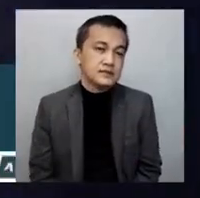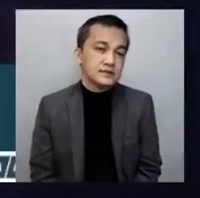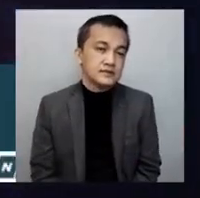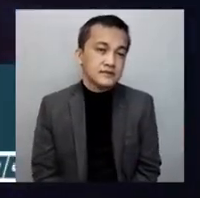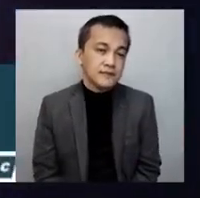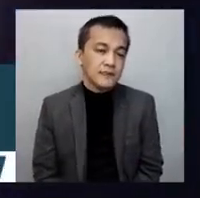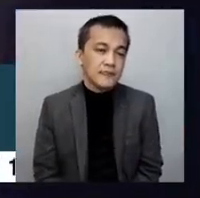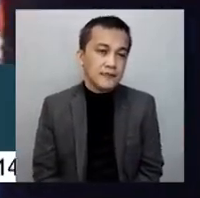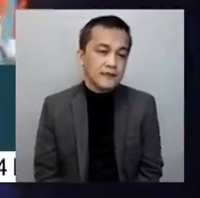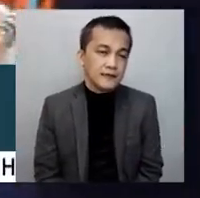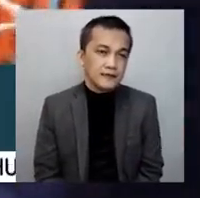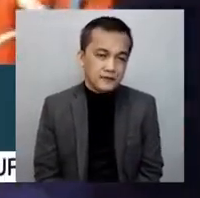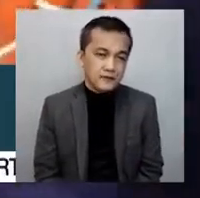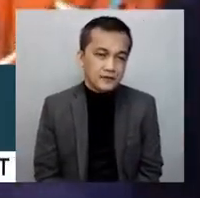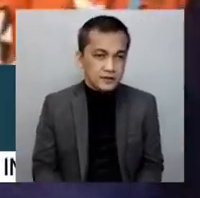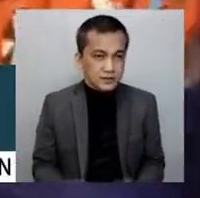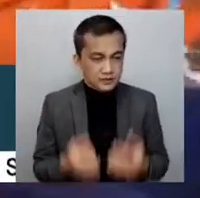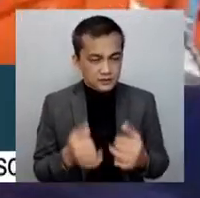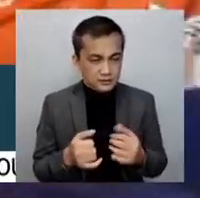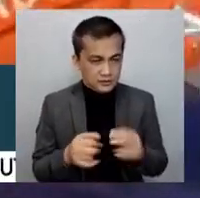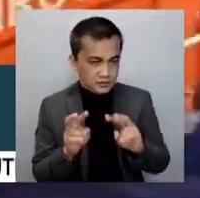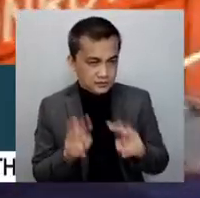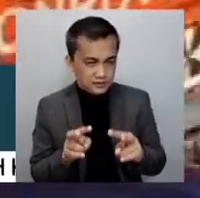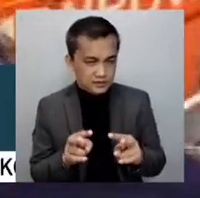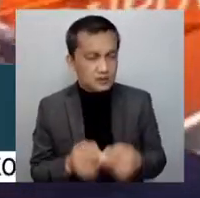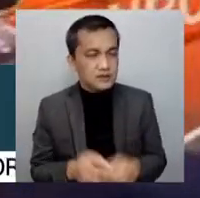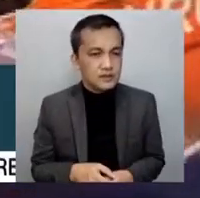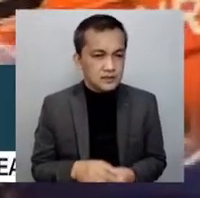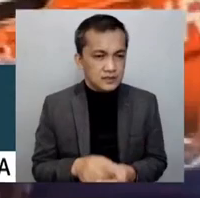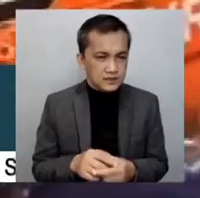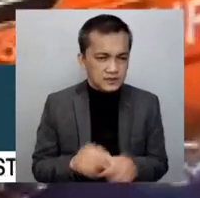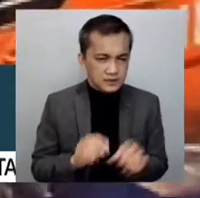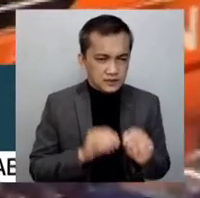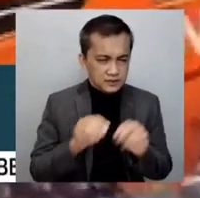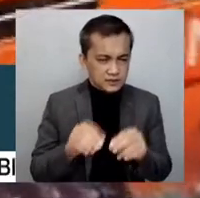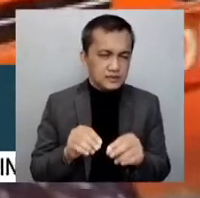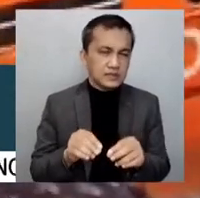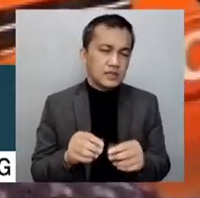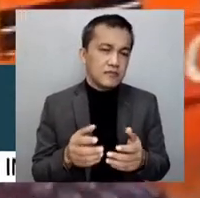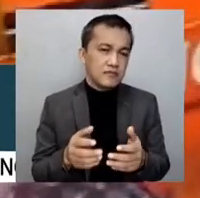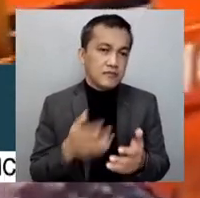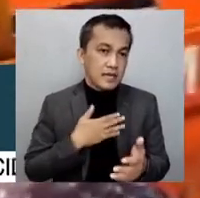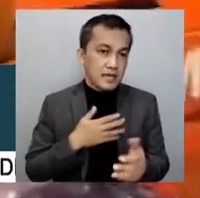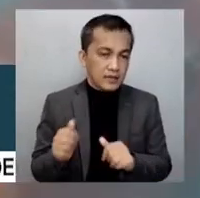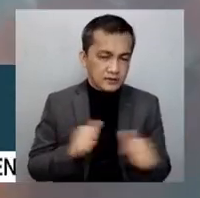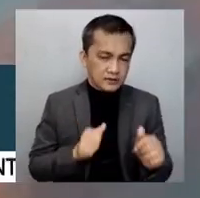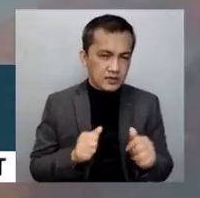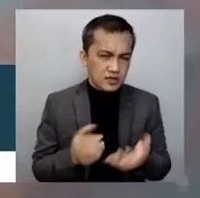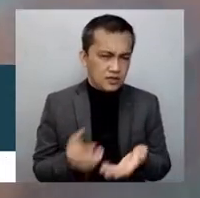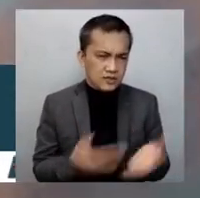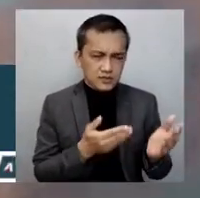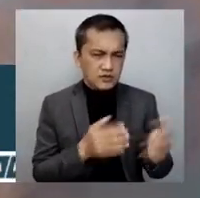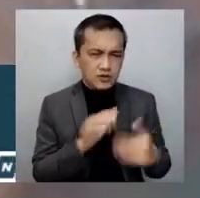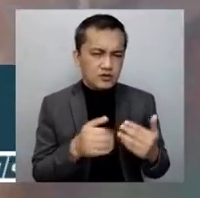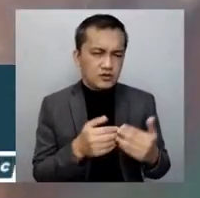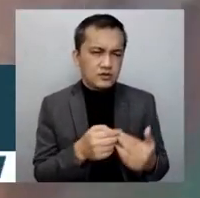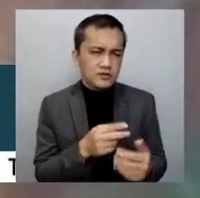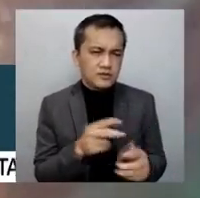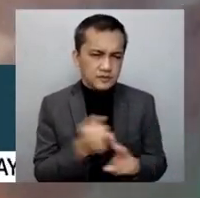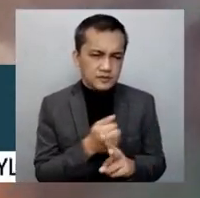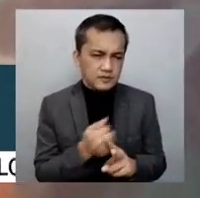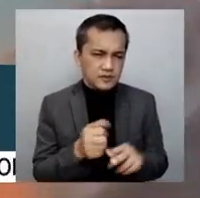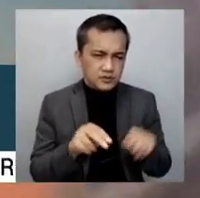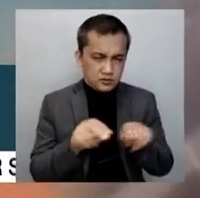Now, as you can see, the placing of my actions, I brought all the victims to